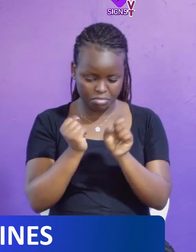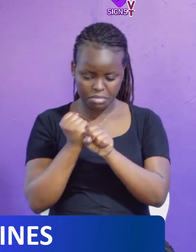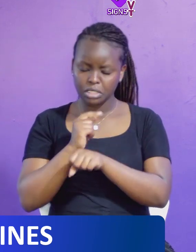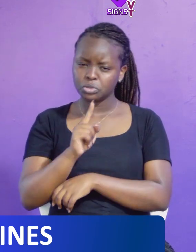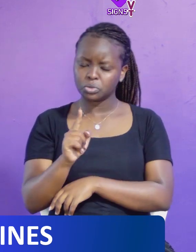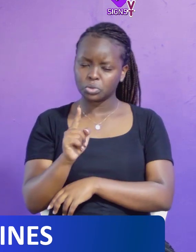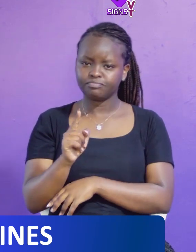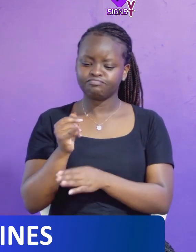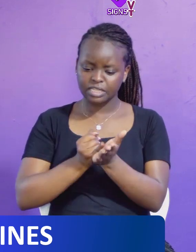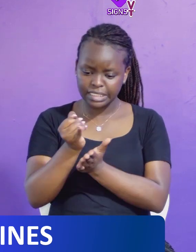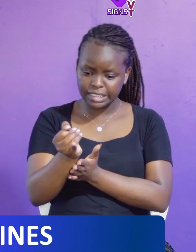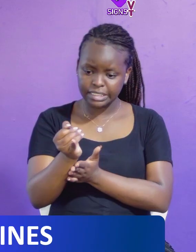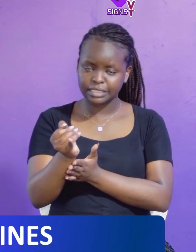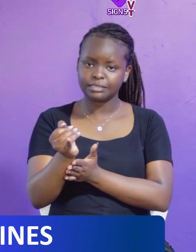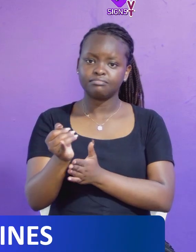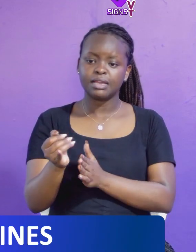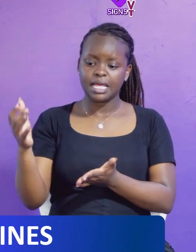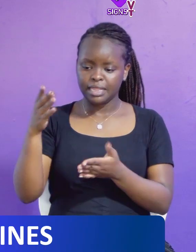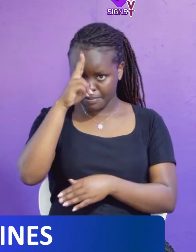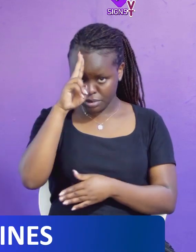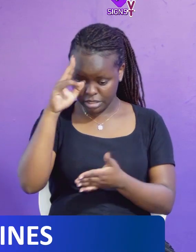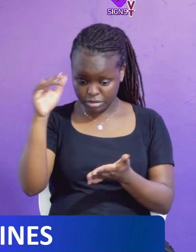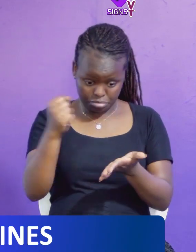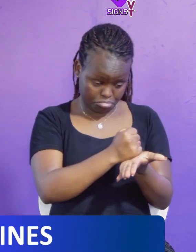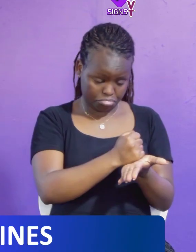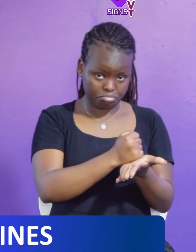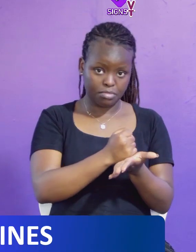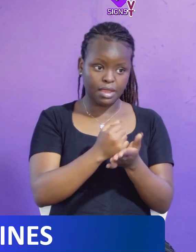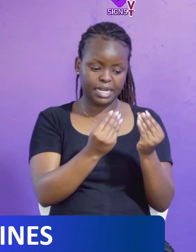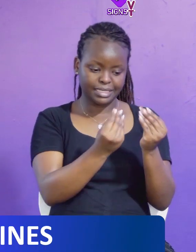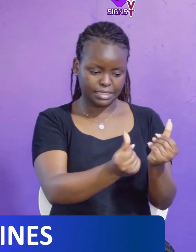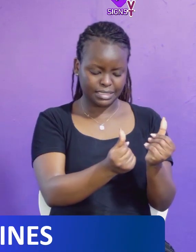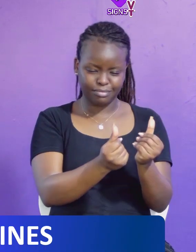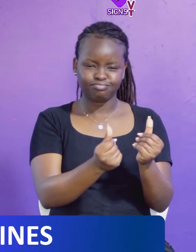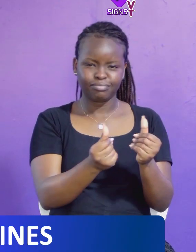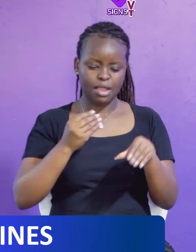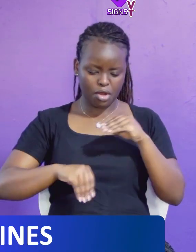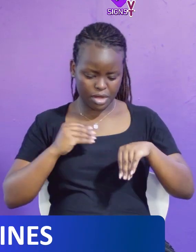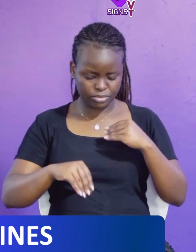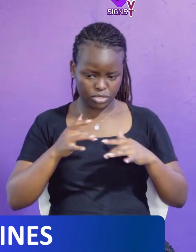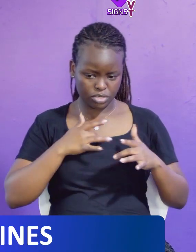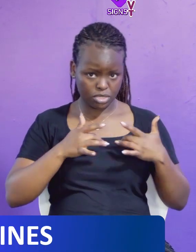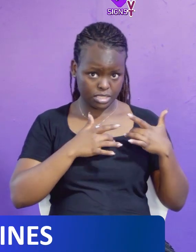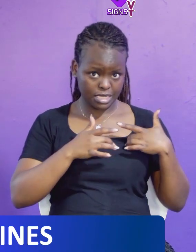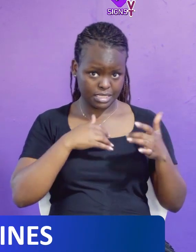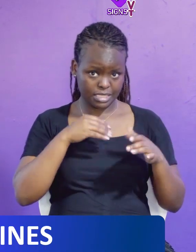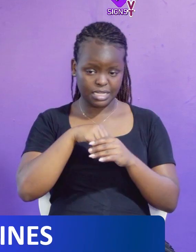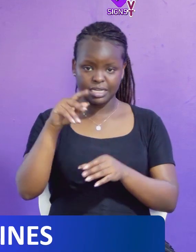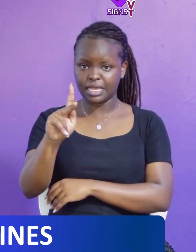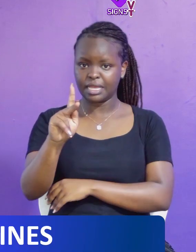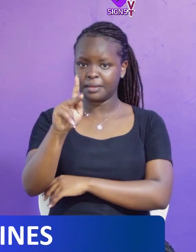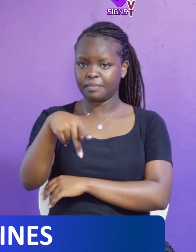integrity in the upcoming police recruitment and addressing long-standing corruption concerns within the Kenya Police